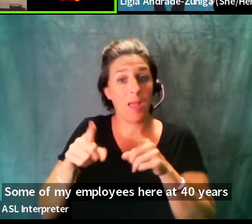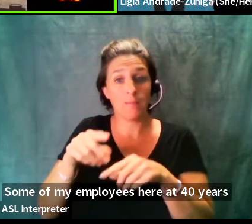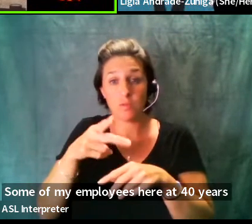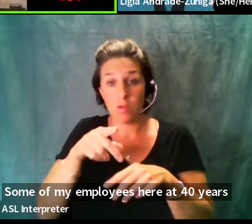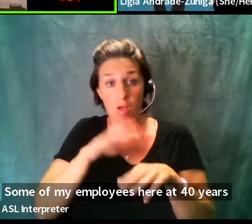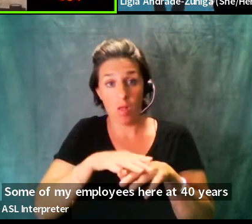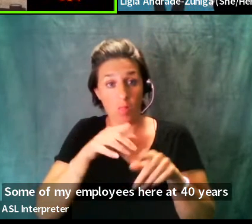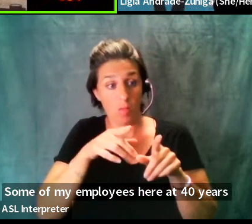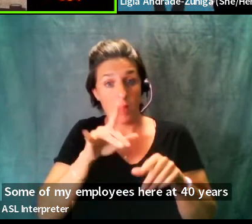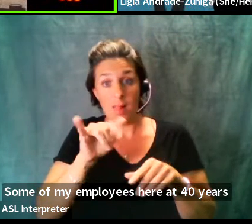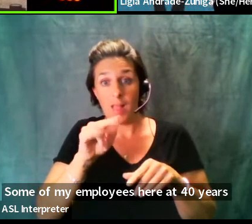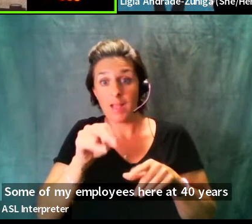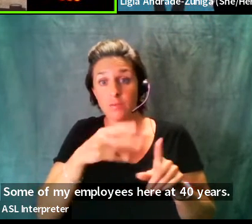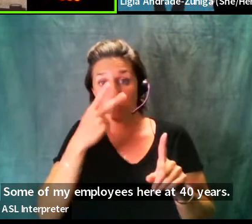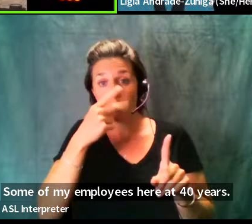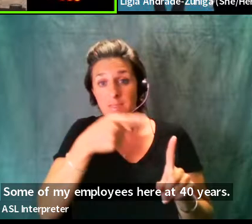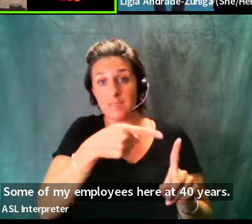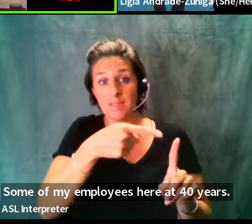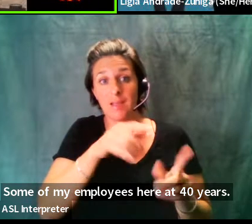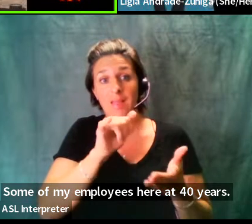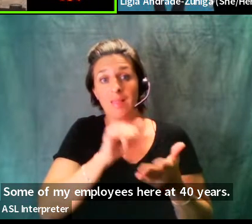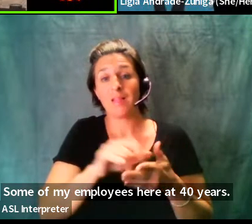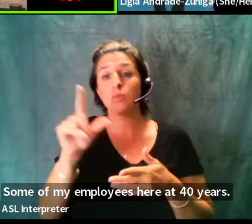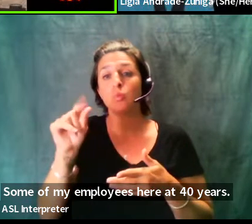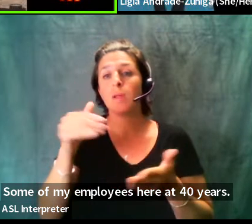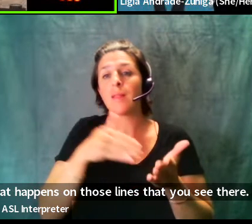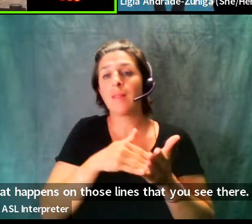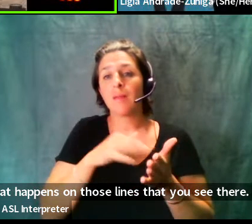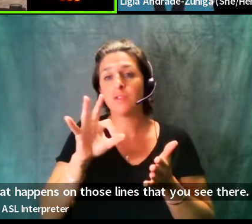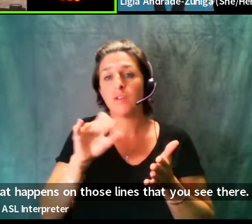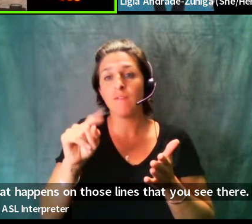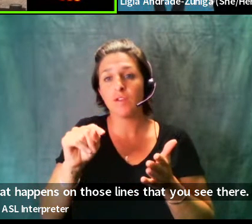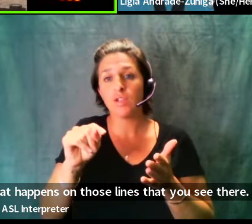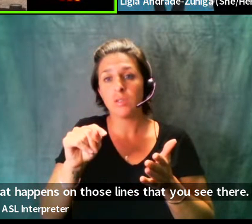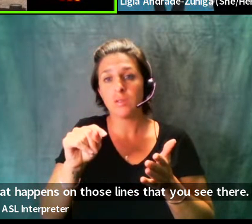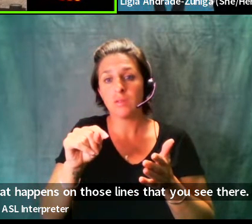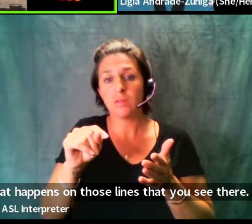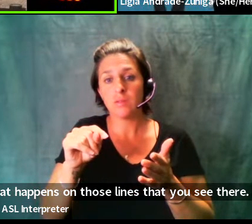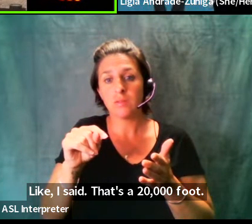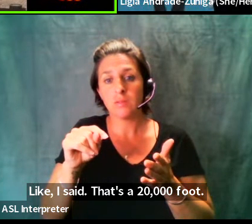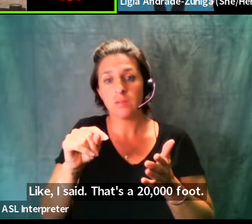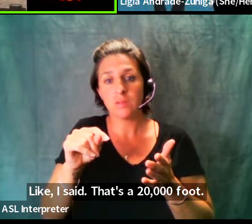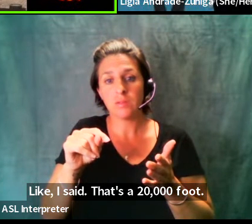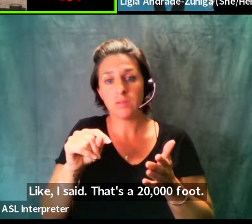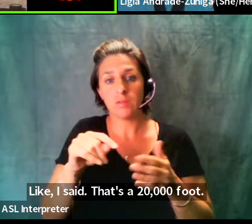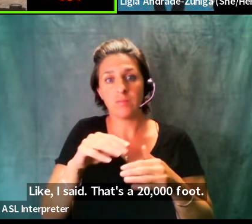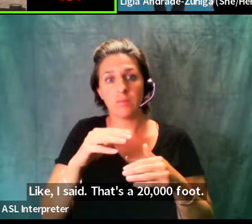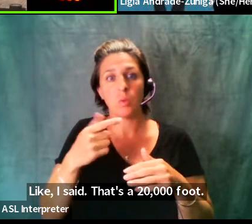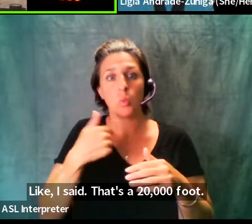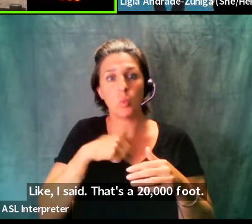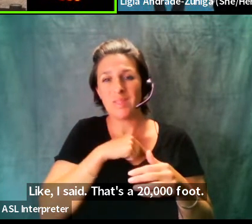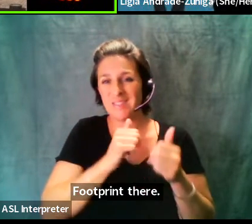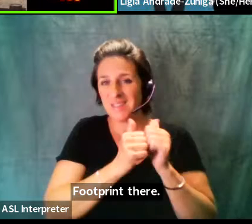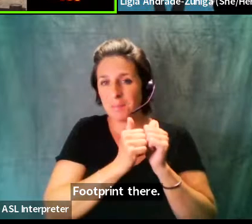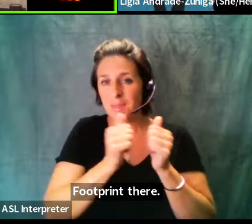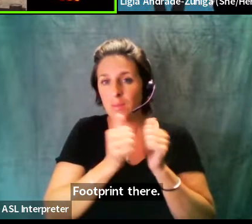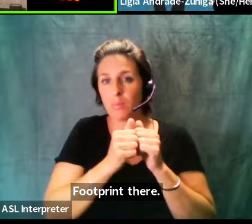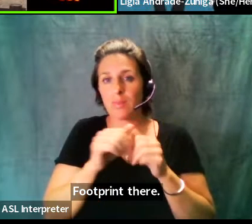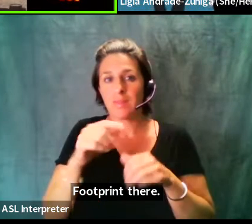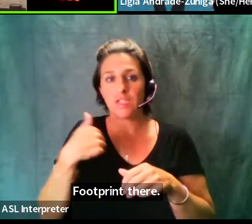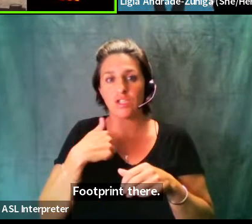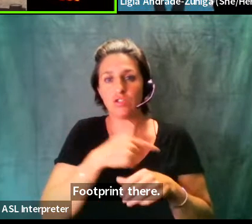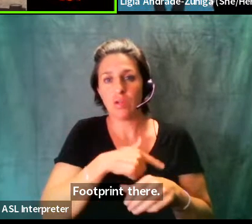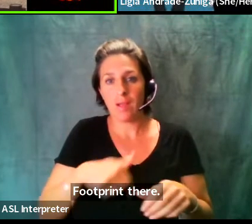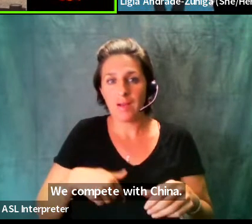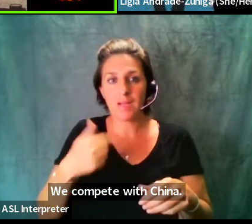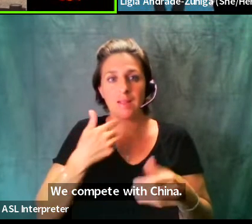there? Like I said, that's a 20,000 foot footprint there. We compete with China. This is stuff that we